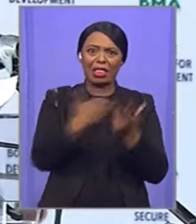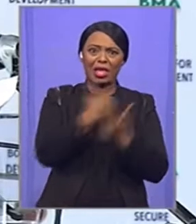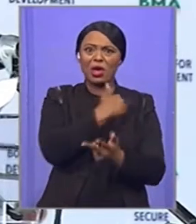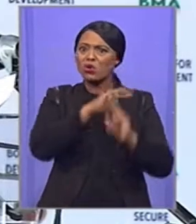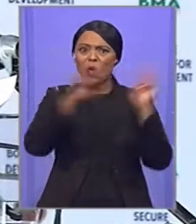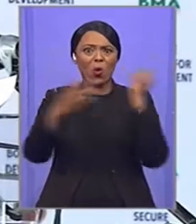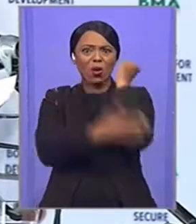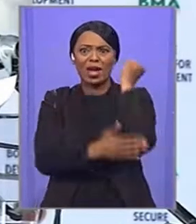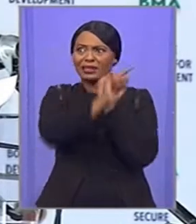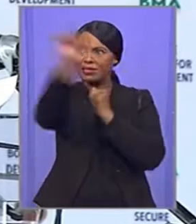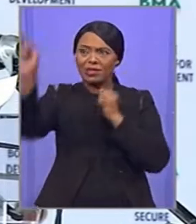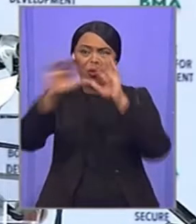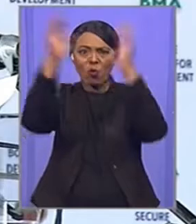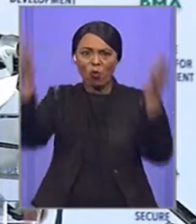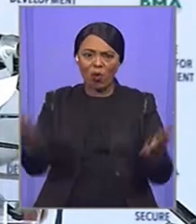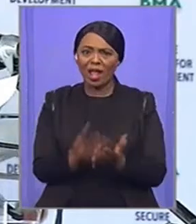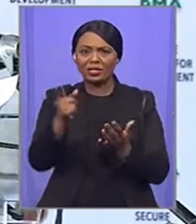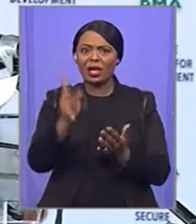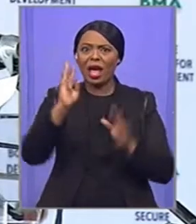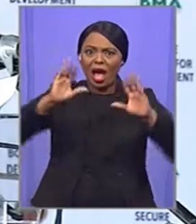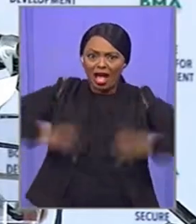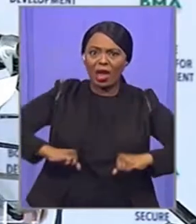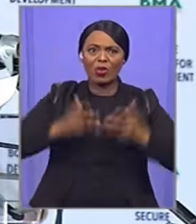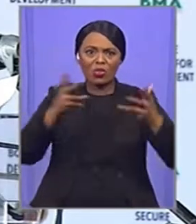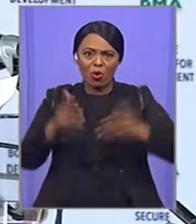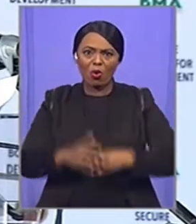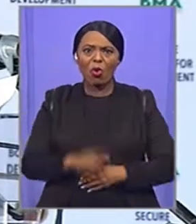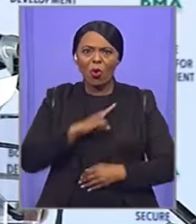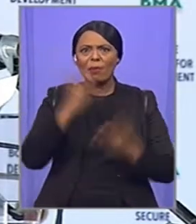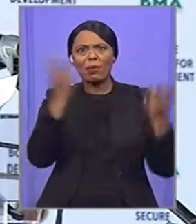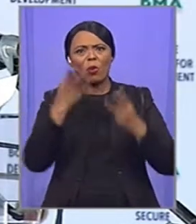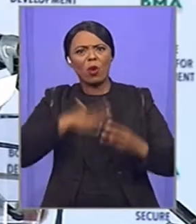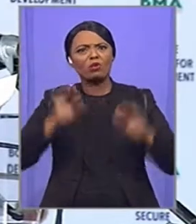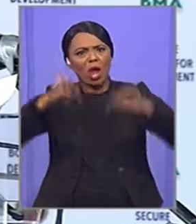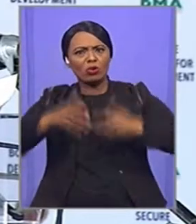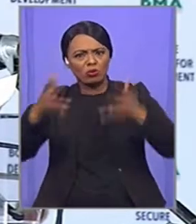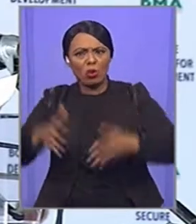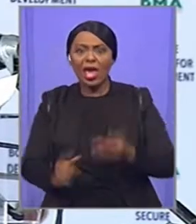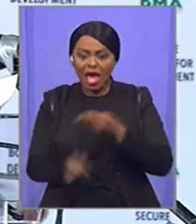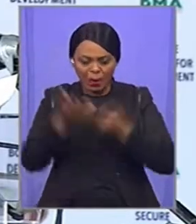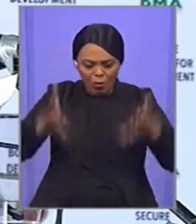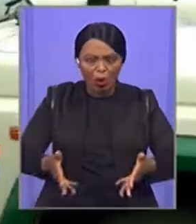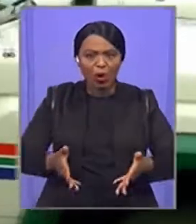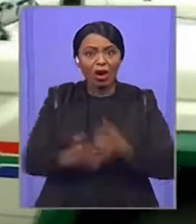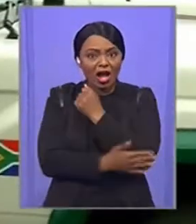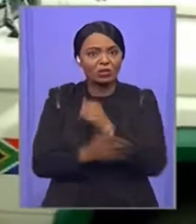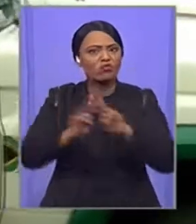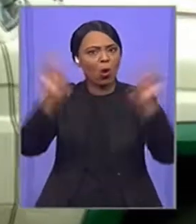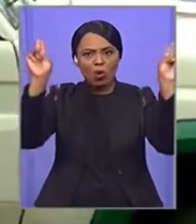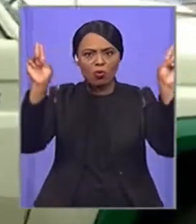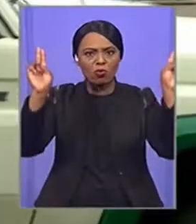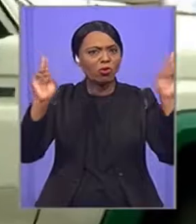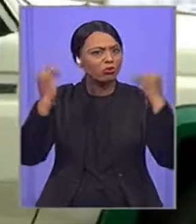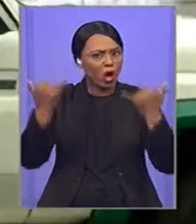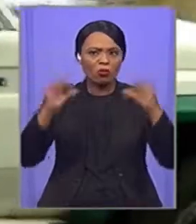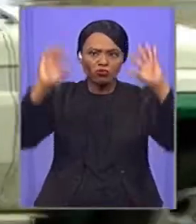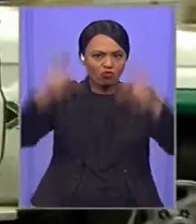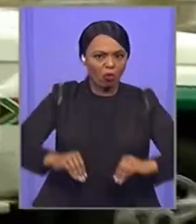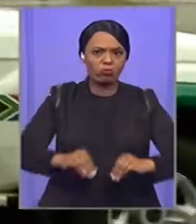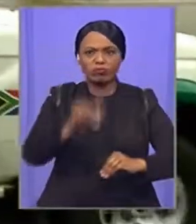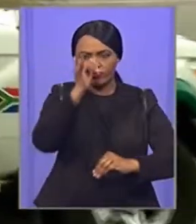that. I'm surprised why people believe we must allow that type of a thing. It's not going to happen anymore in this country. Lesolo le go letetše go